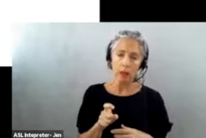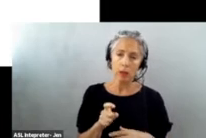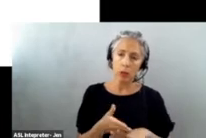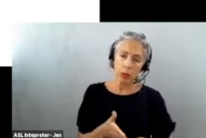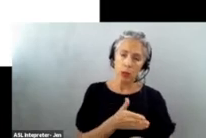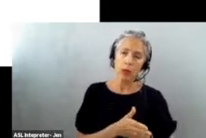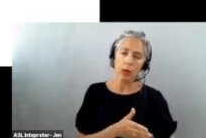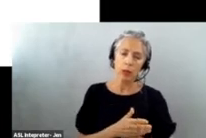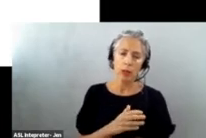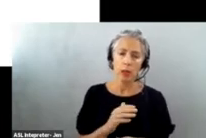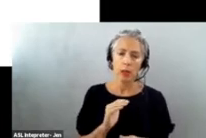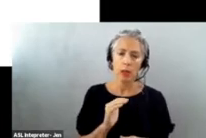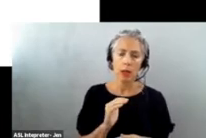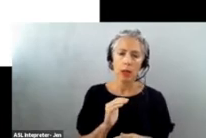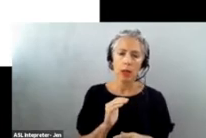increase